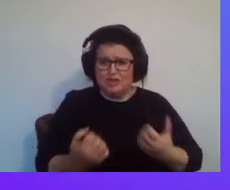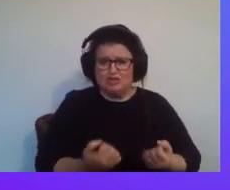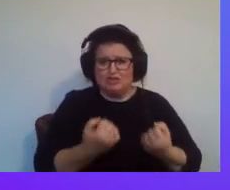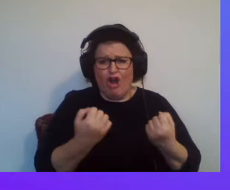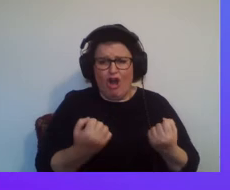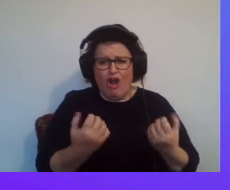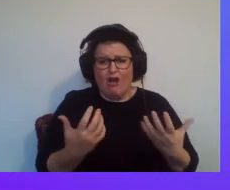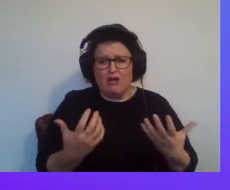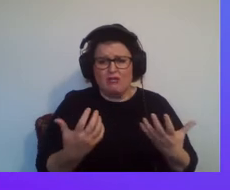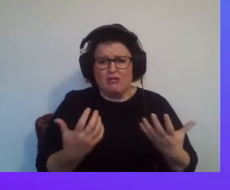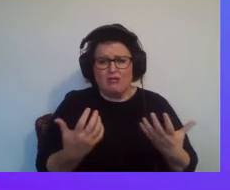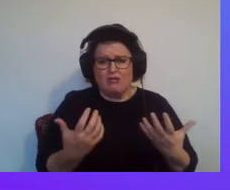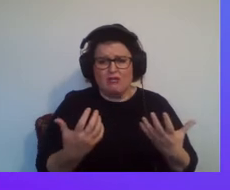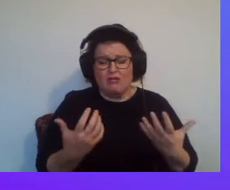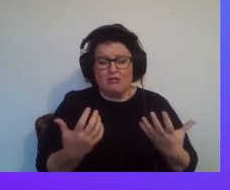vaccines that are coming